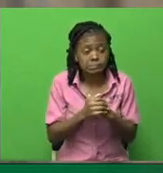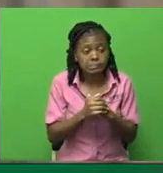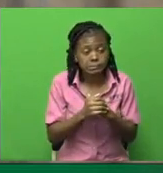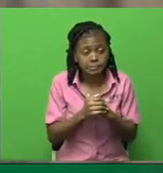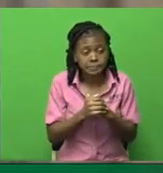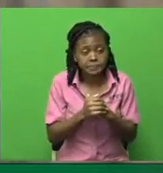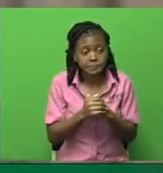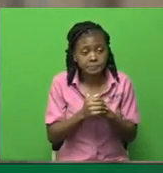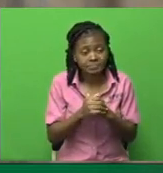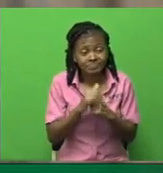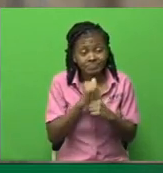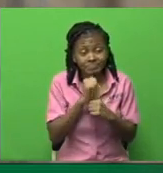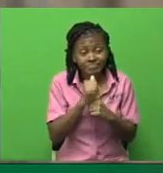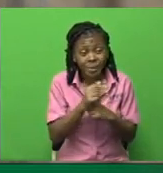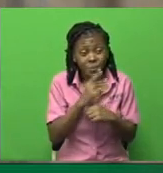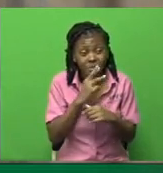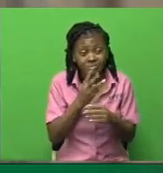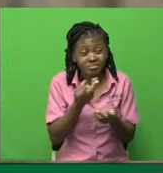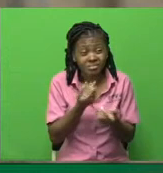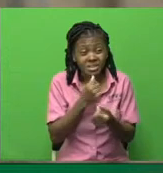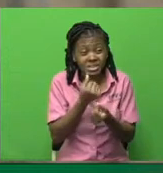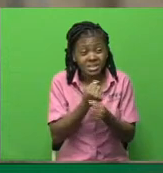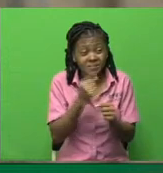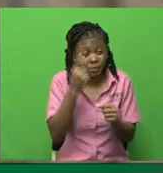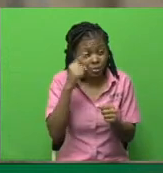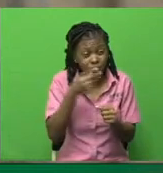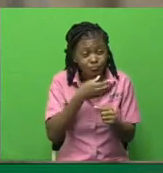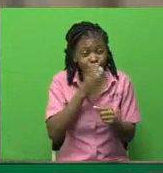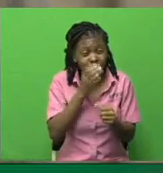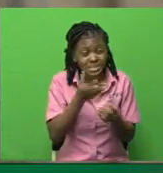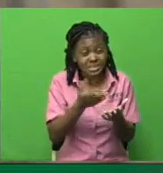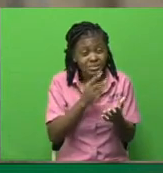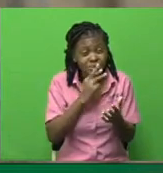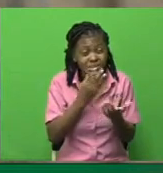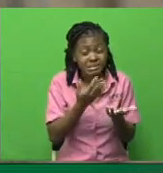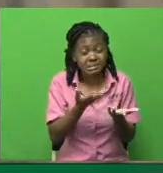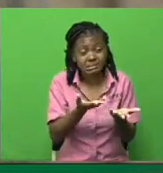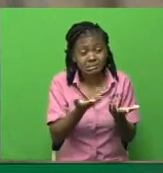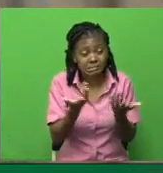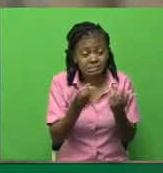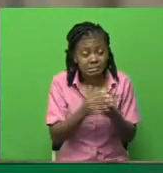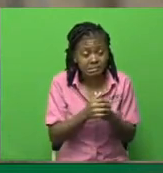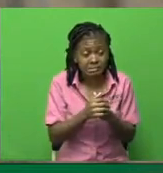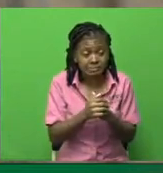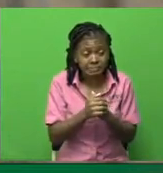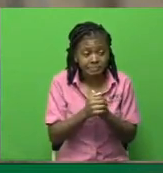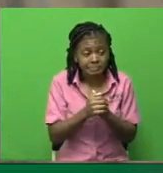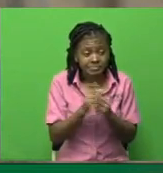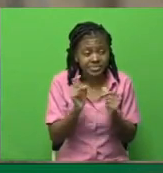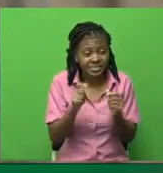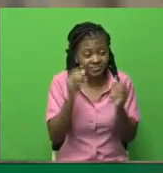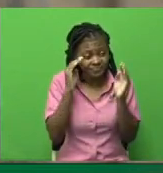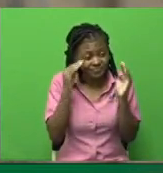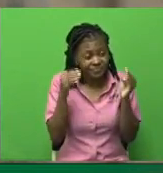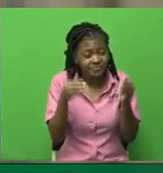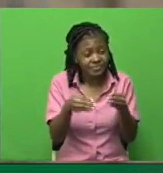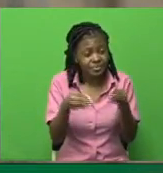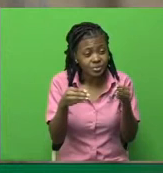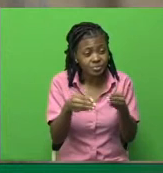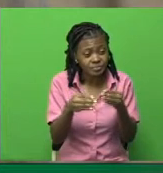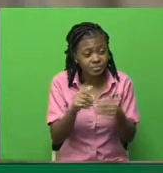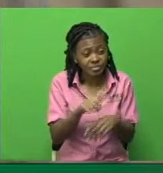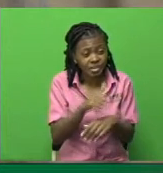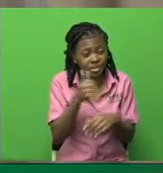even safe for consumption instead of focusing on reducing demand why isn't the focus on